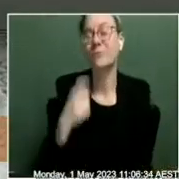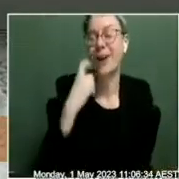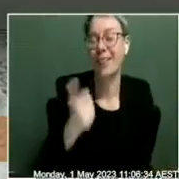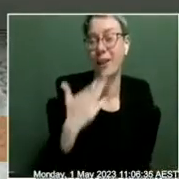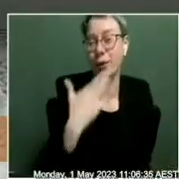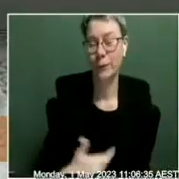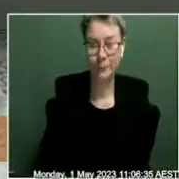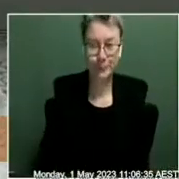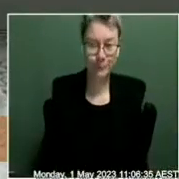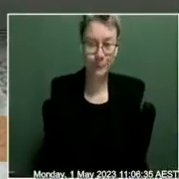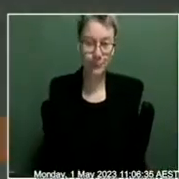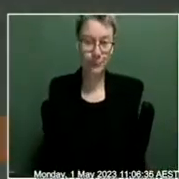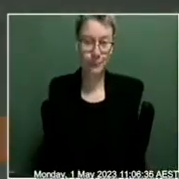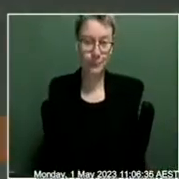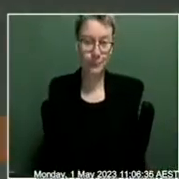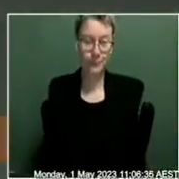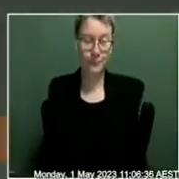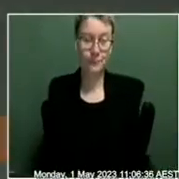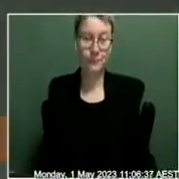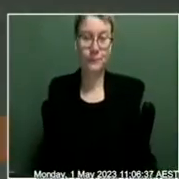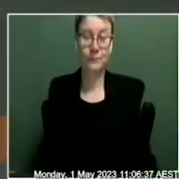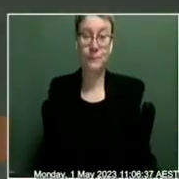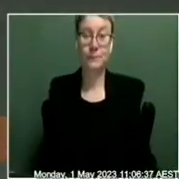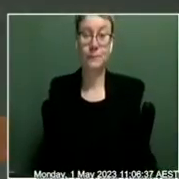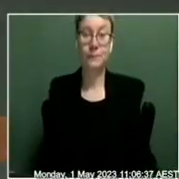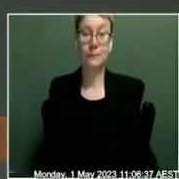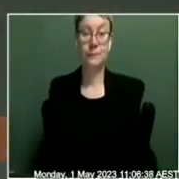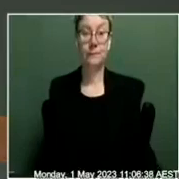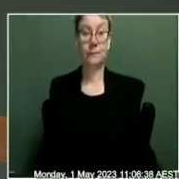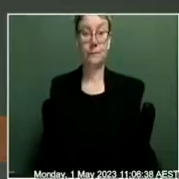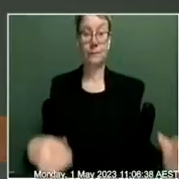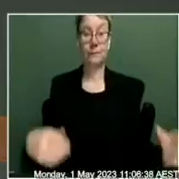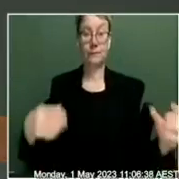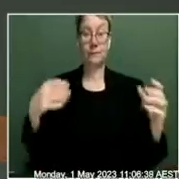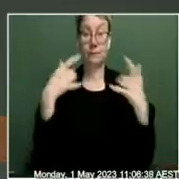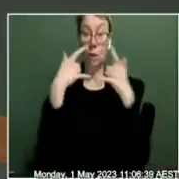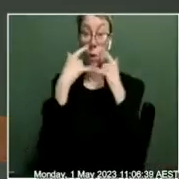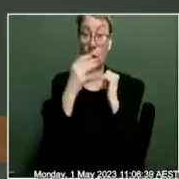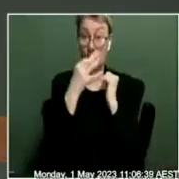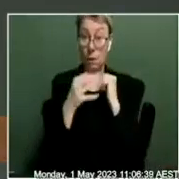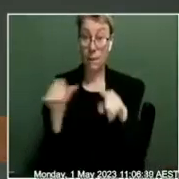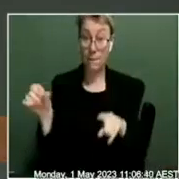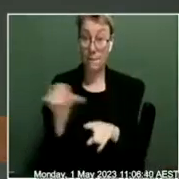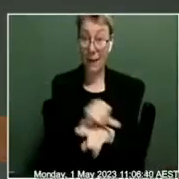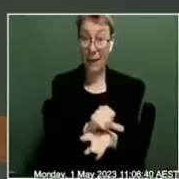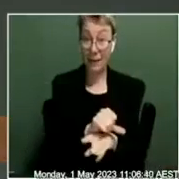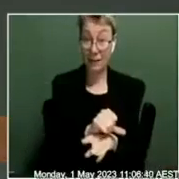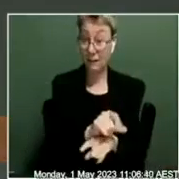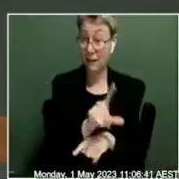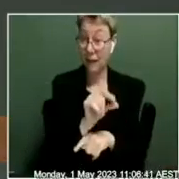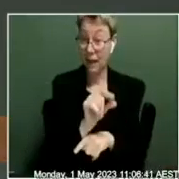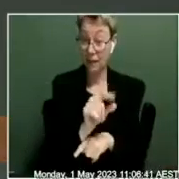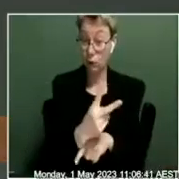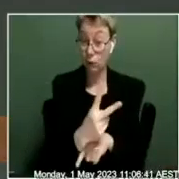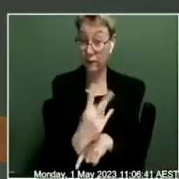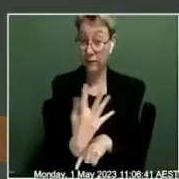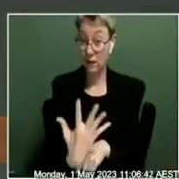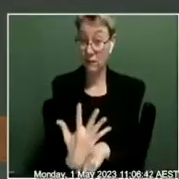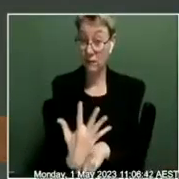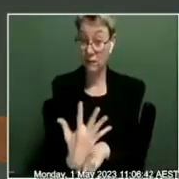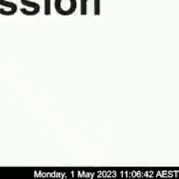25 past? 25 past. Okay. Thank you. We'll adjourn for the moment. 25 past 11. Come